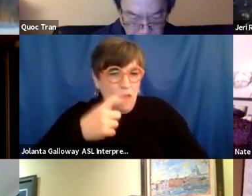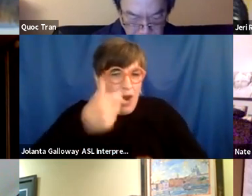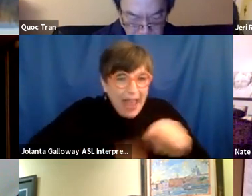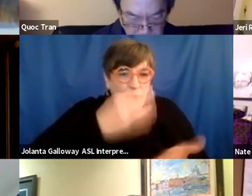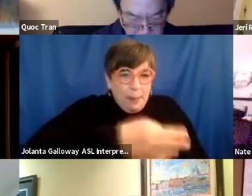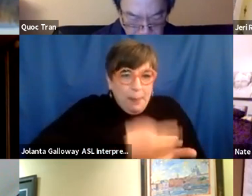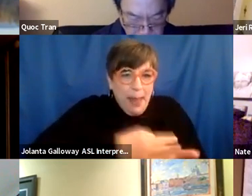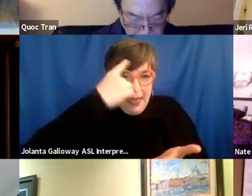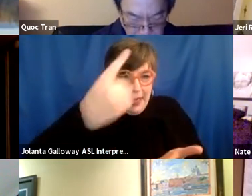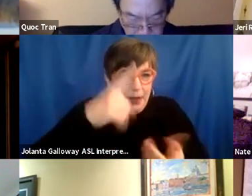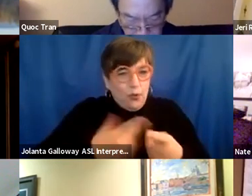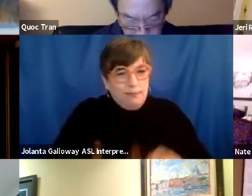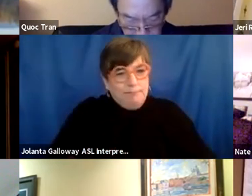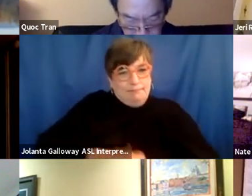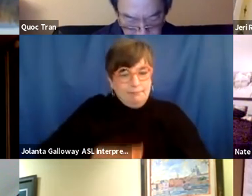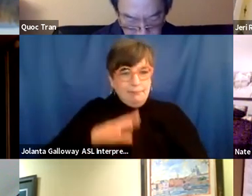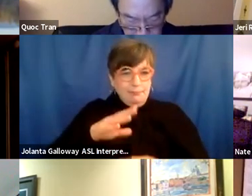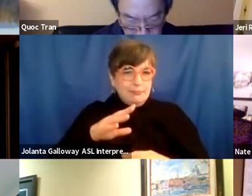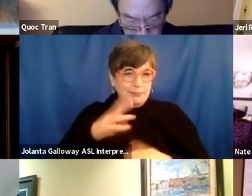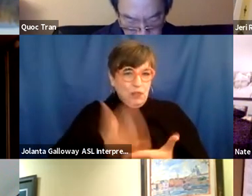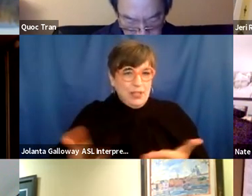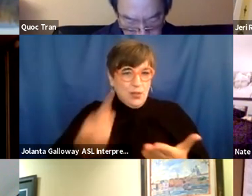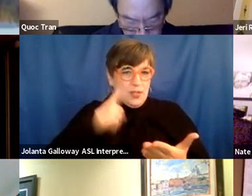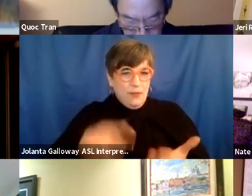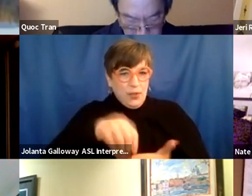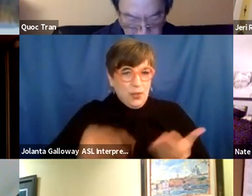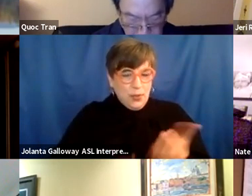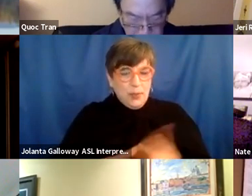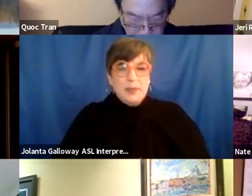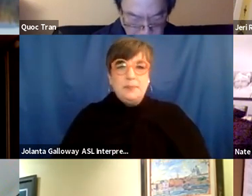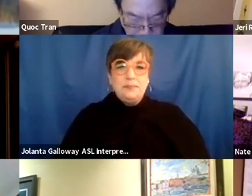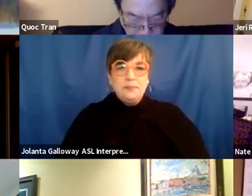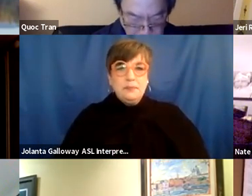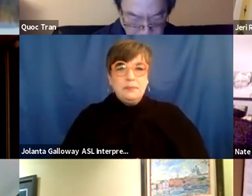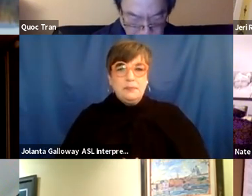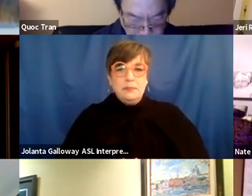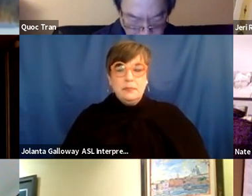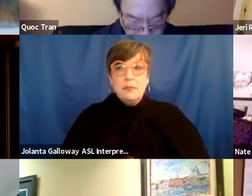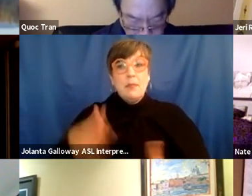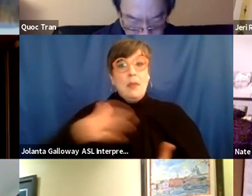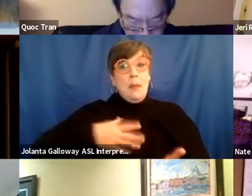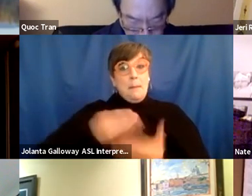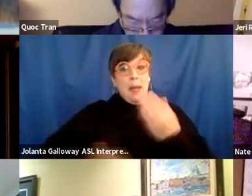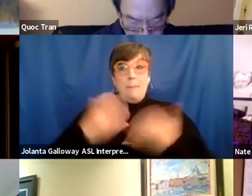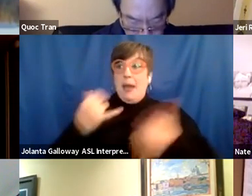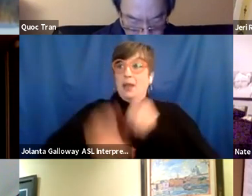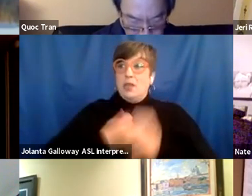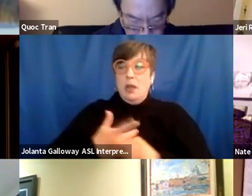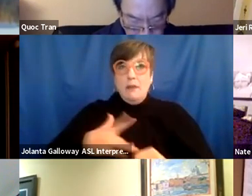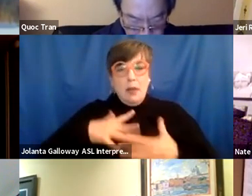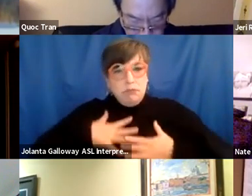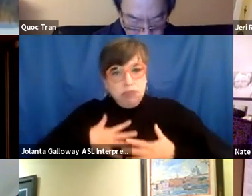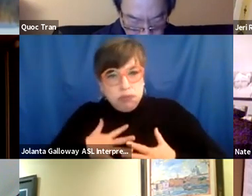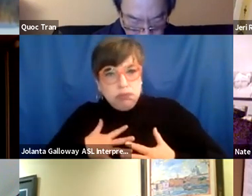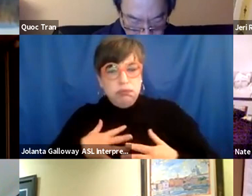order to increase resources for my students. And not only has my budget this year been a huge relief as a school leader, as we've gone through